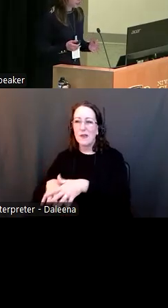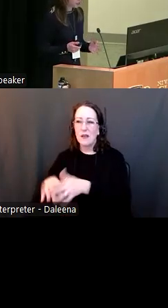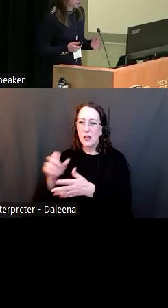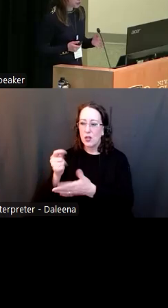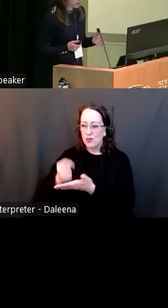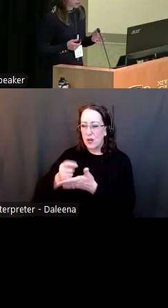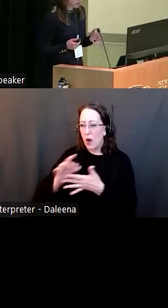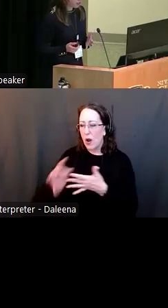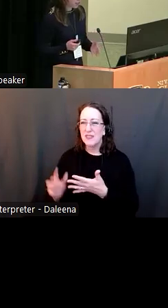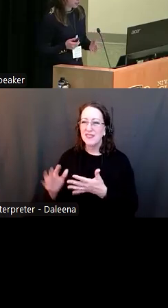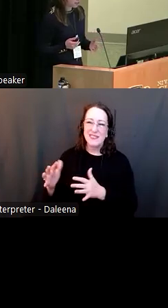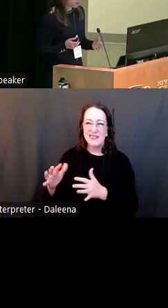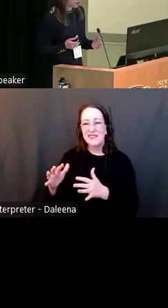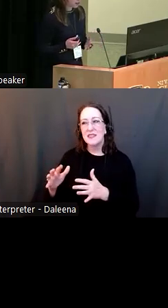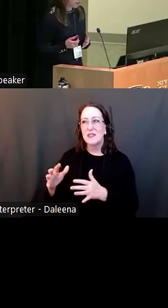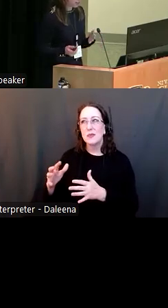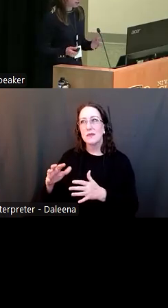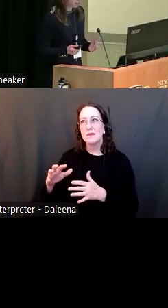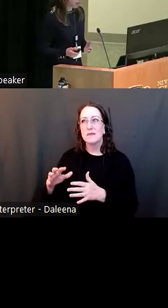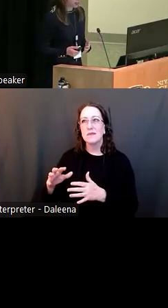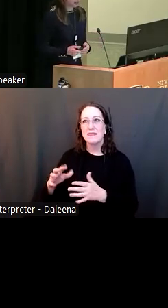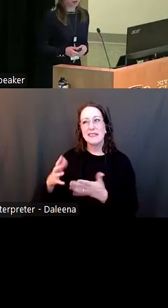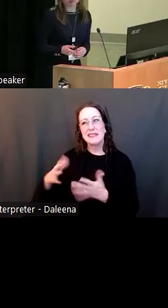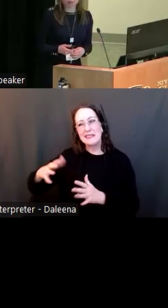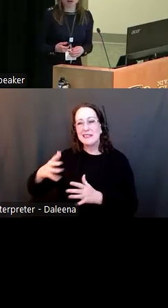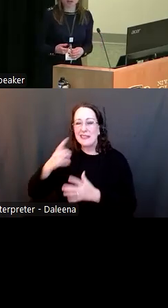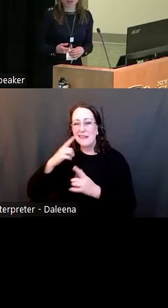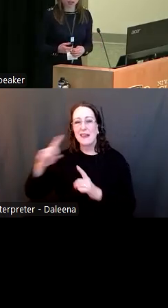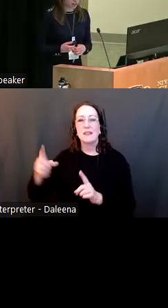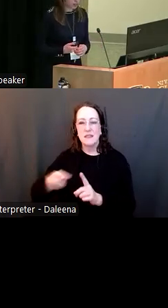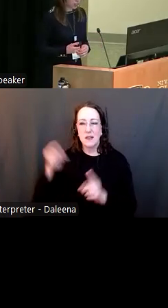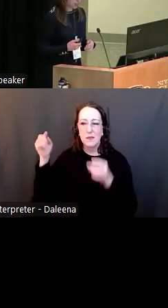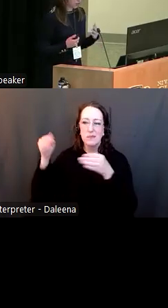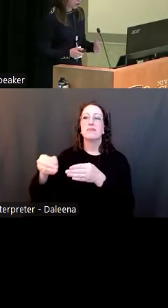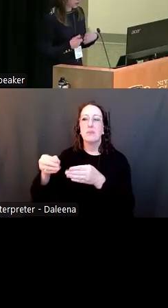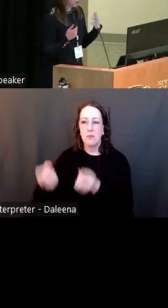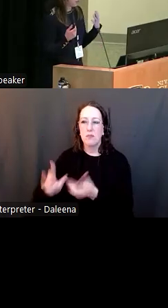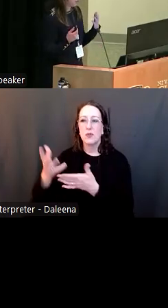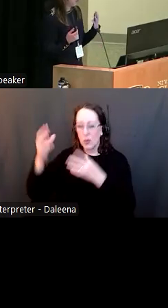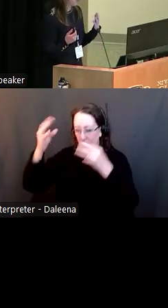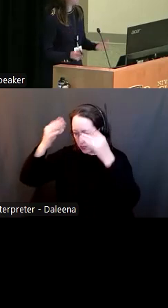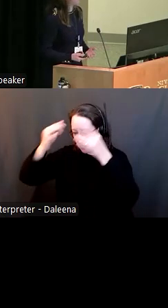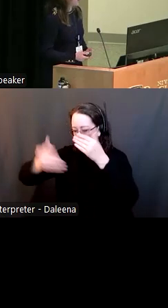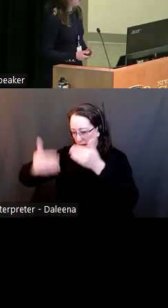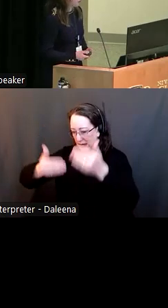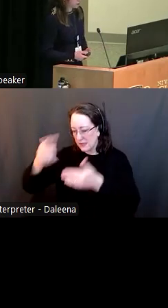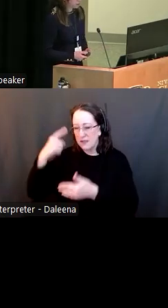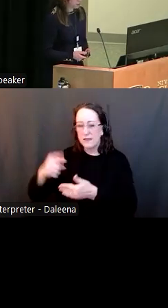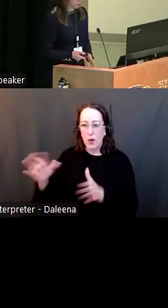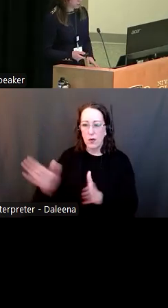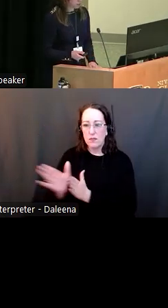slightly to somewhat effectively target the multiple processes involved in motivated